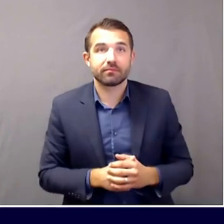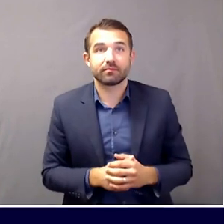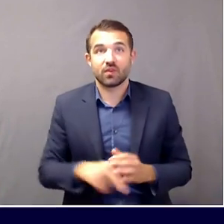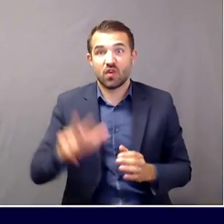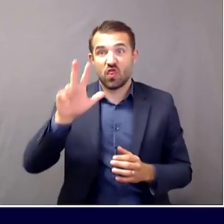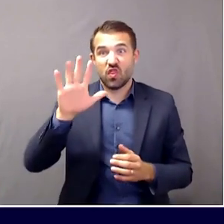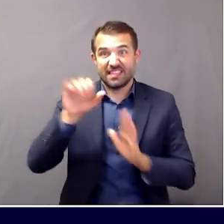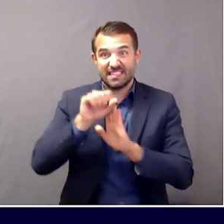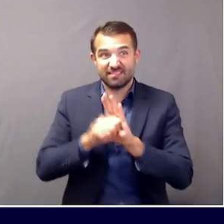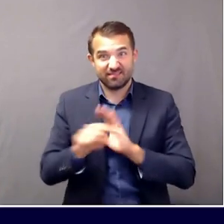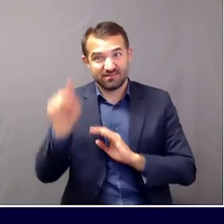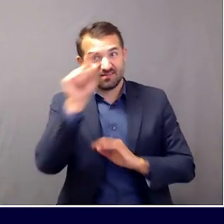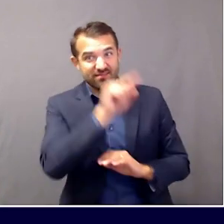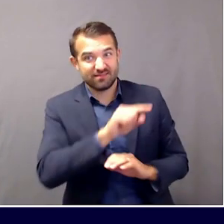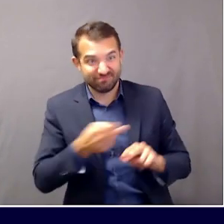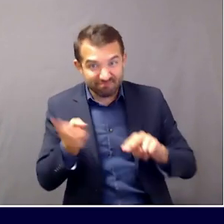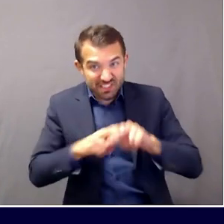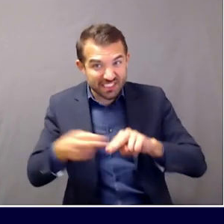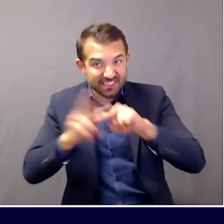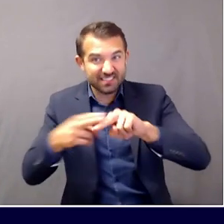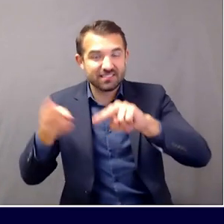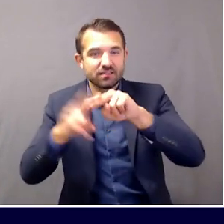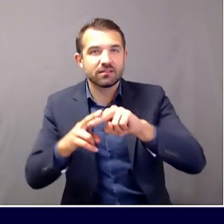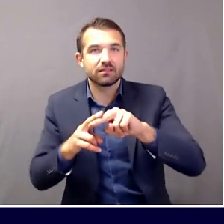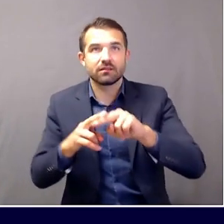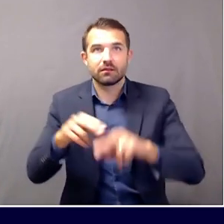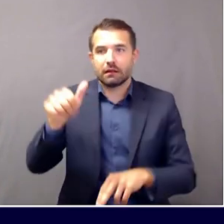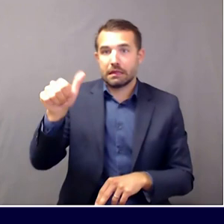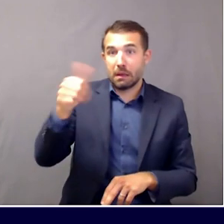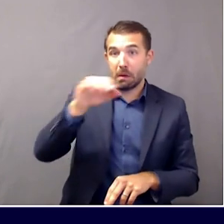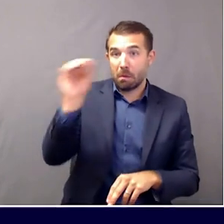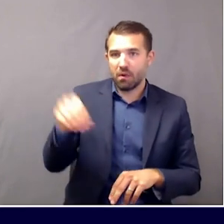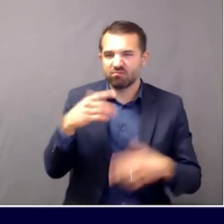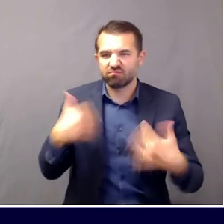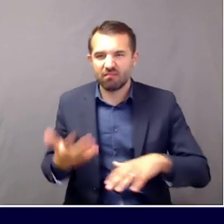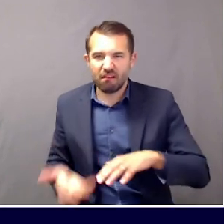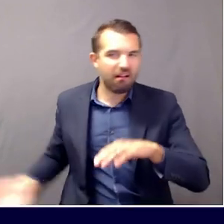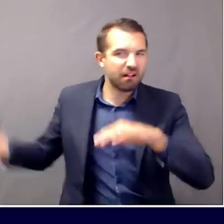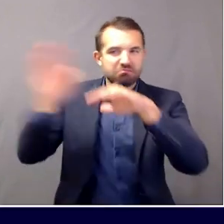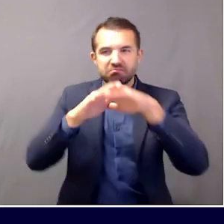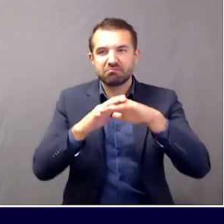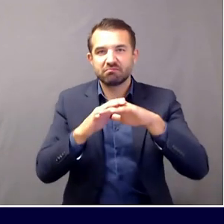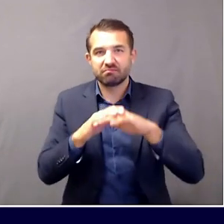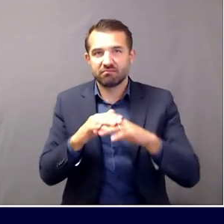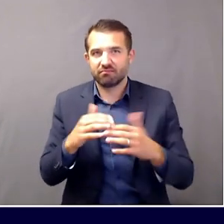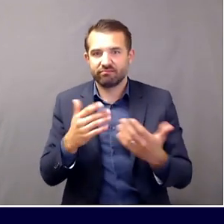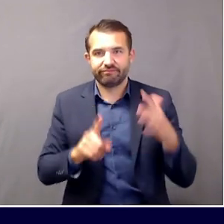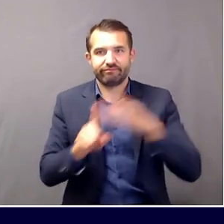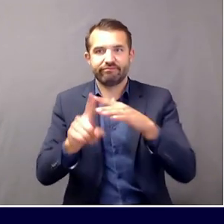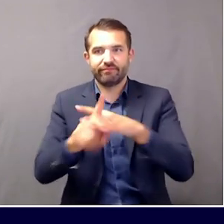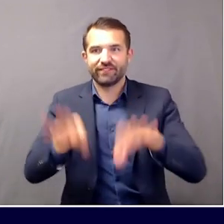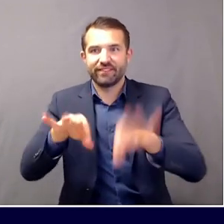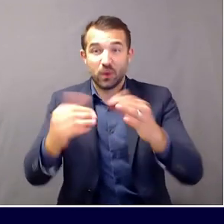not just showing an increase, but a 10% increase of the number of new cases every day. Now,